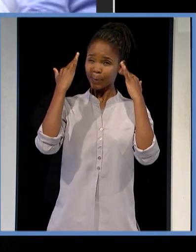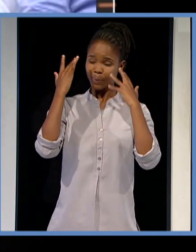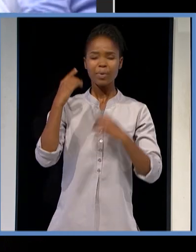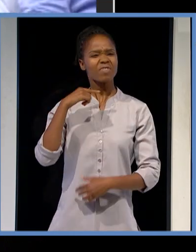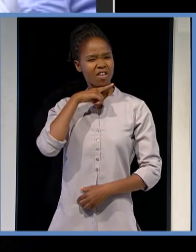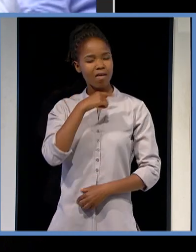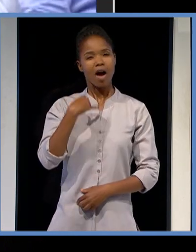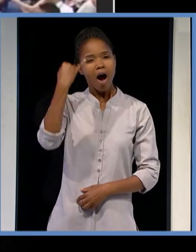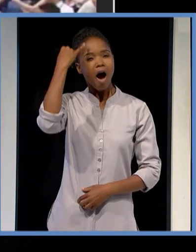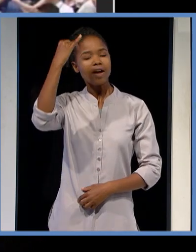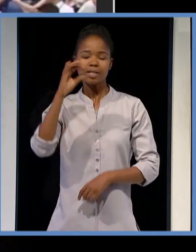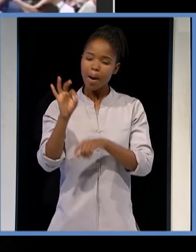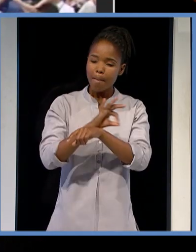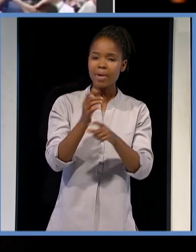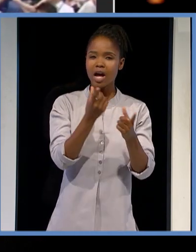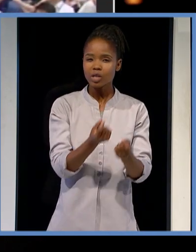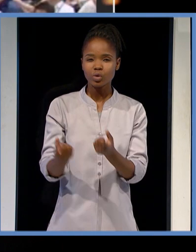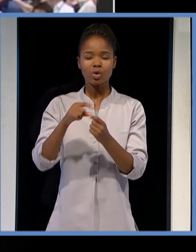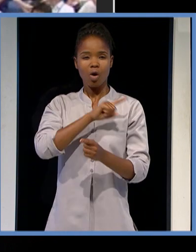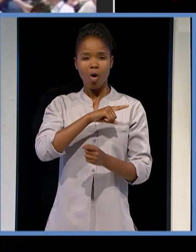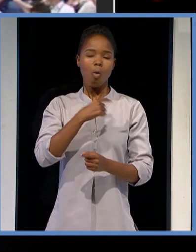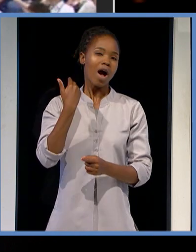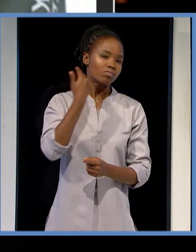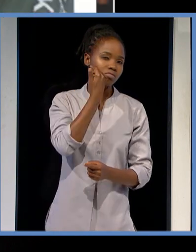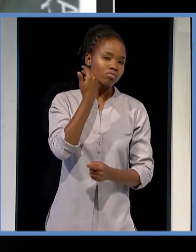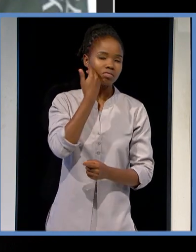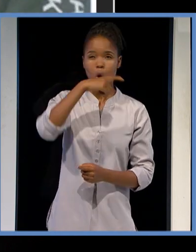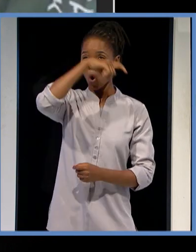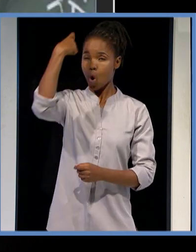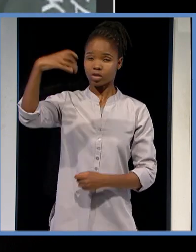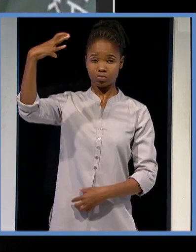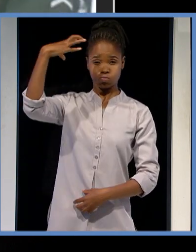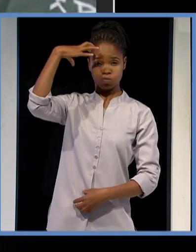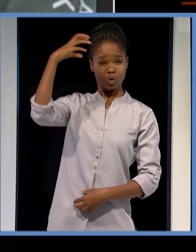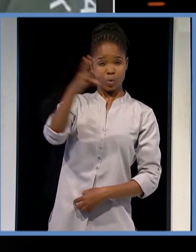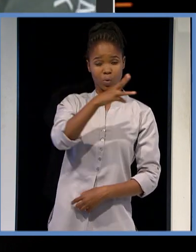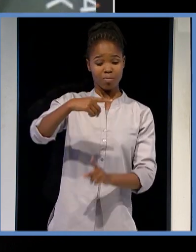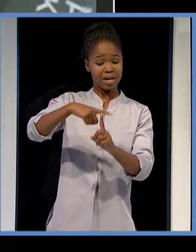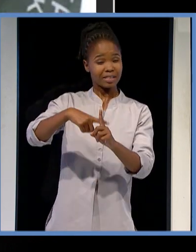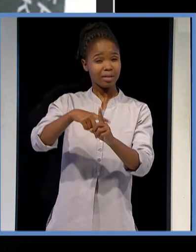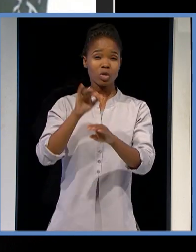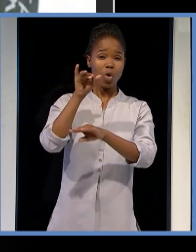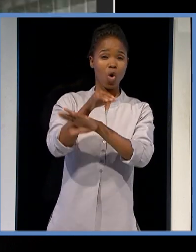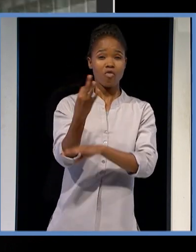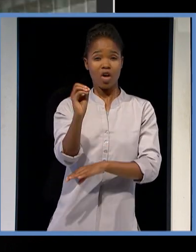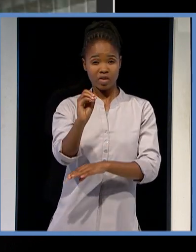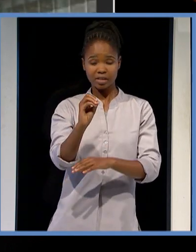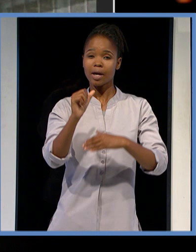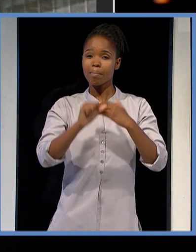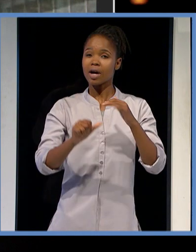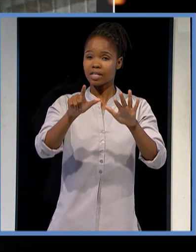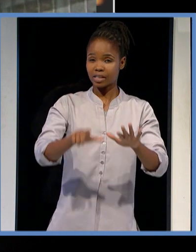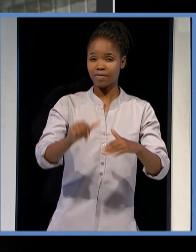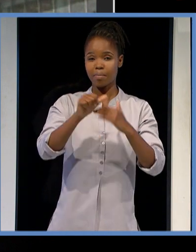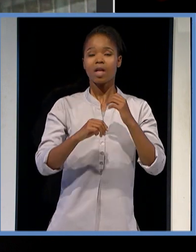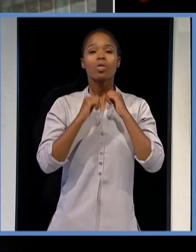strategy being considered to counter high humidity and summer temperatures that commonly exceed 30 degrees Celsius in July and August when